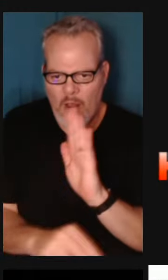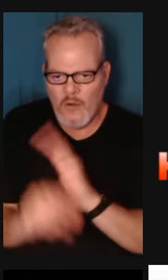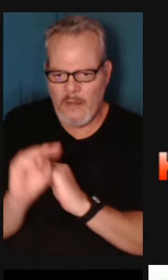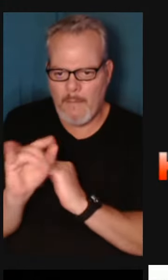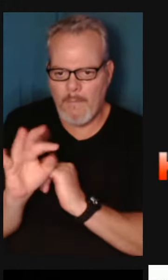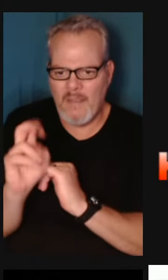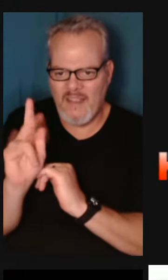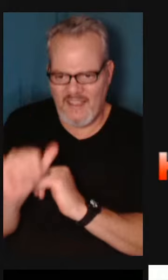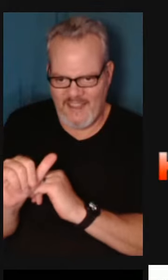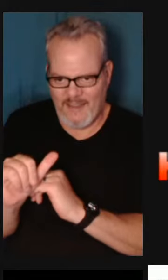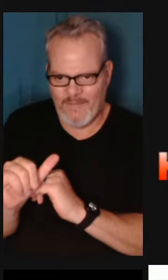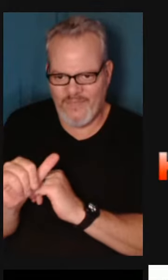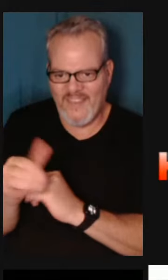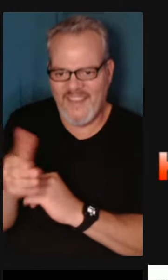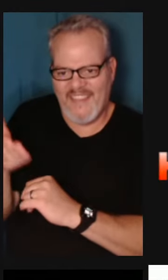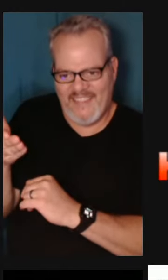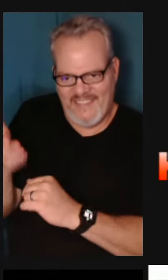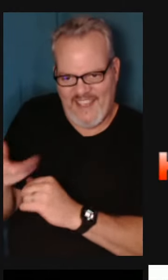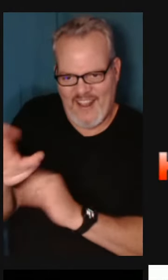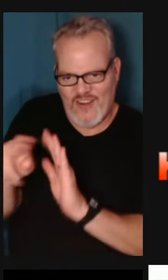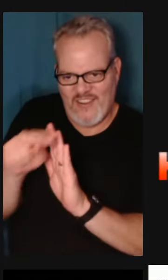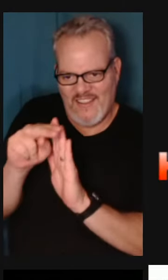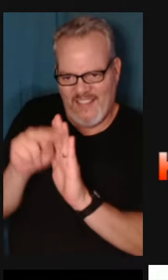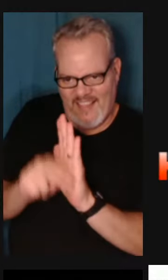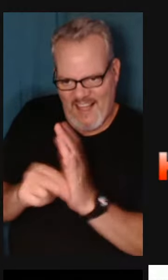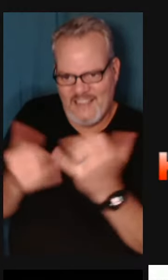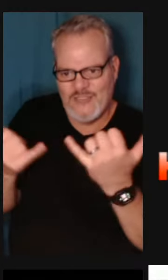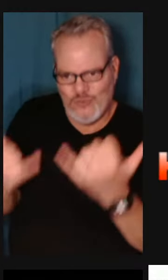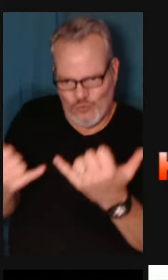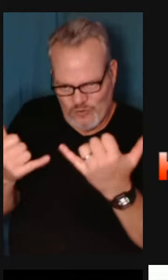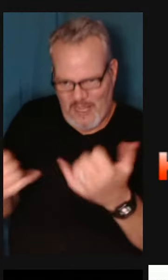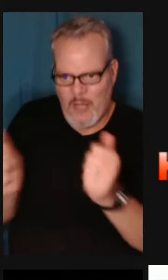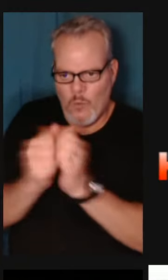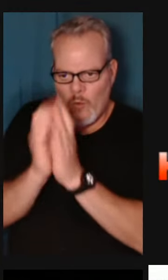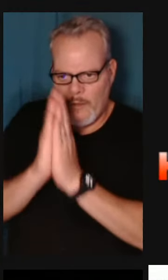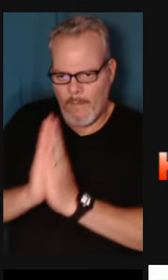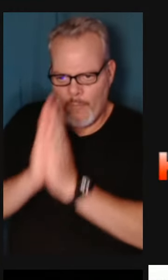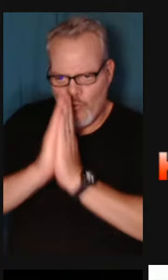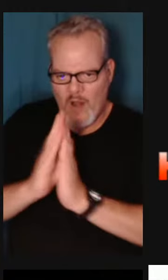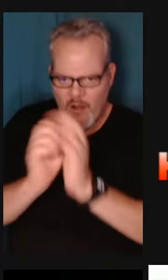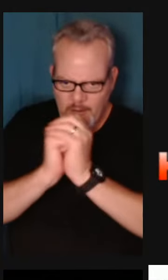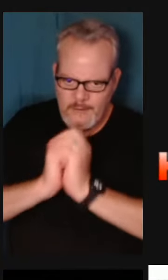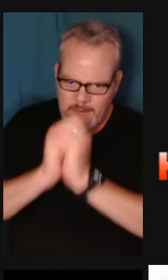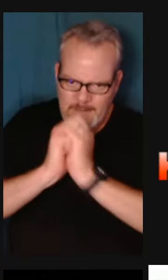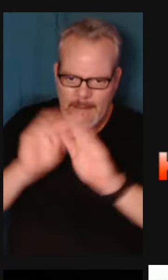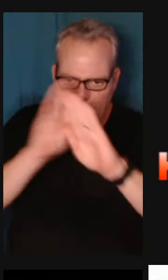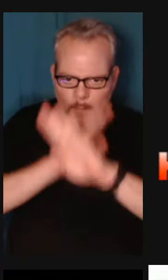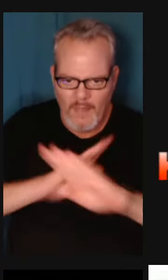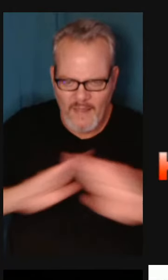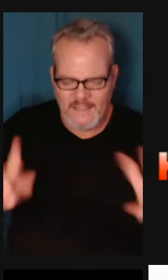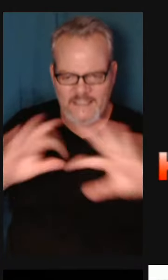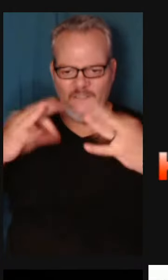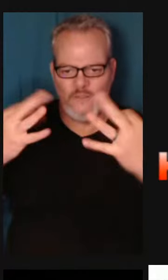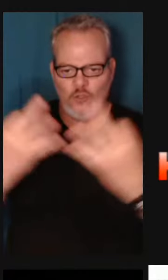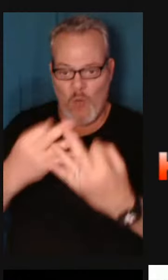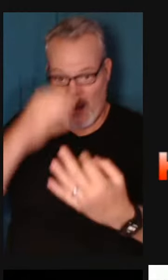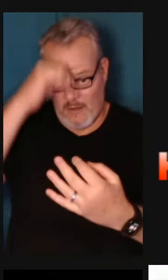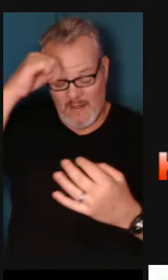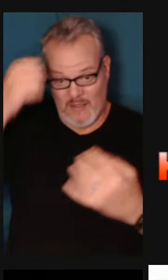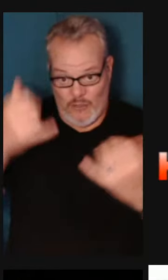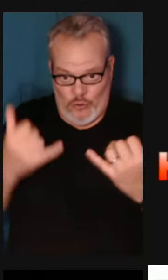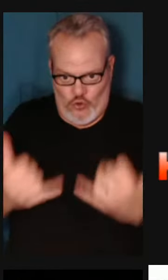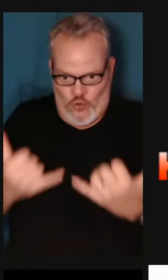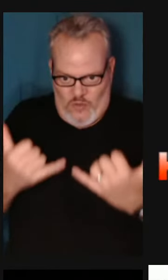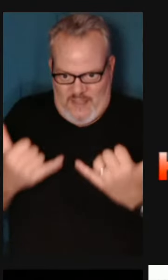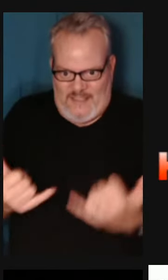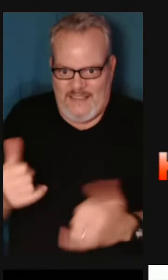So there he lies today with the prayers and blessing of his ohana. To this day, his sister